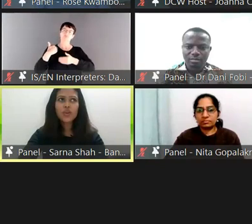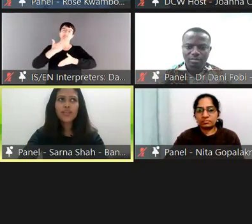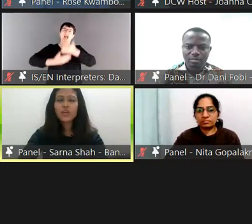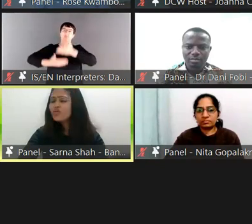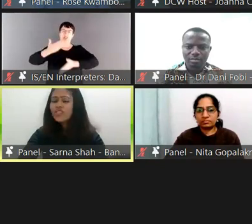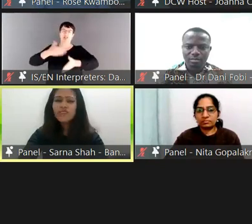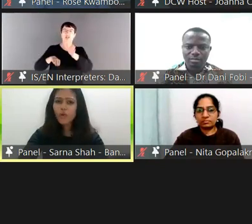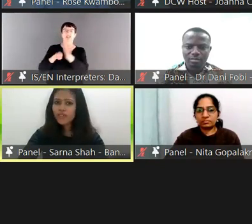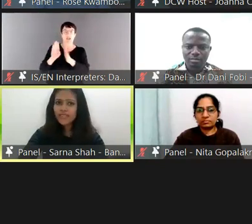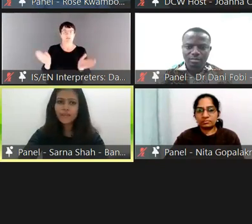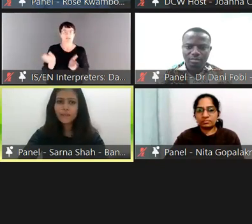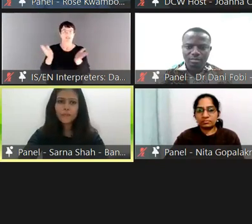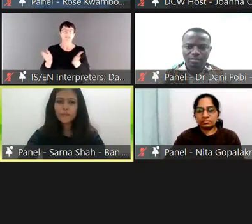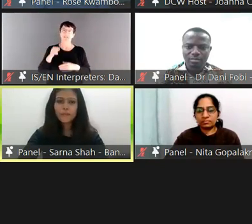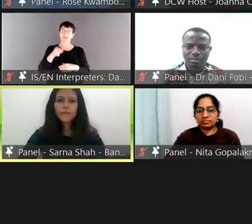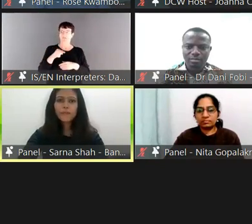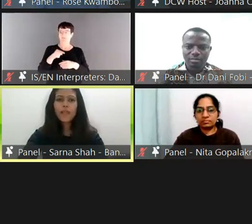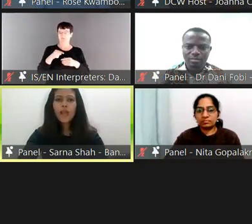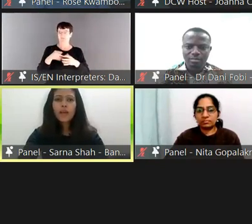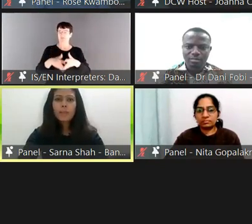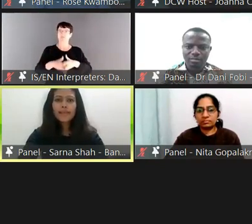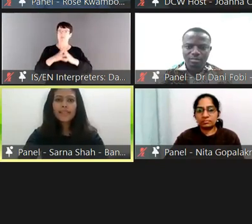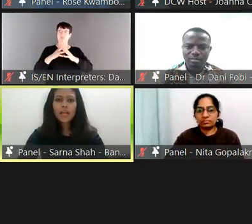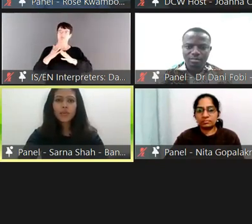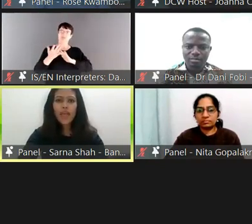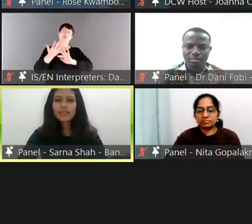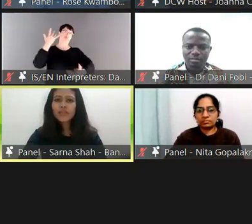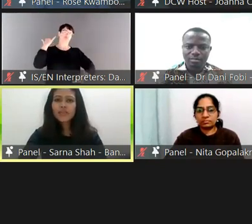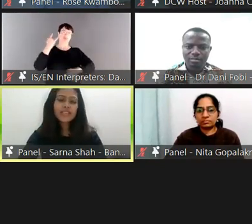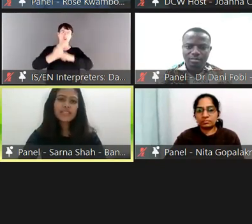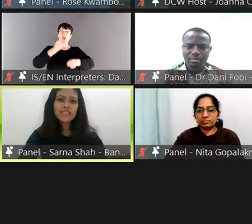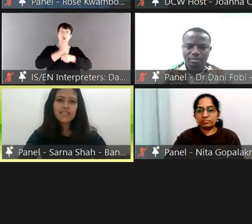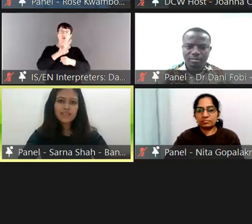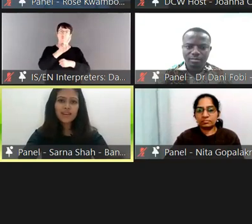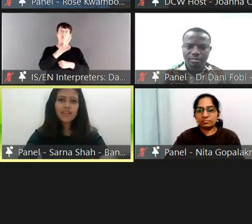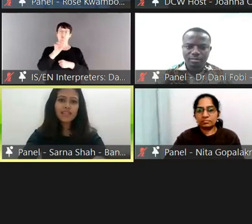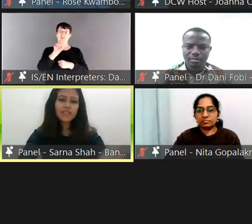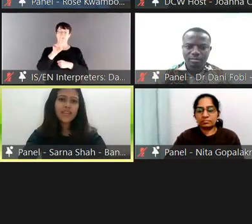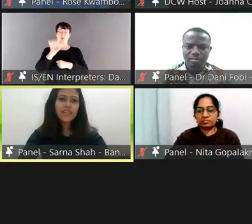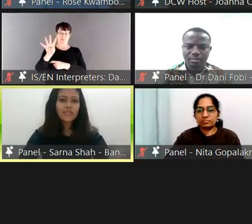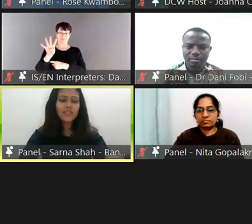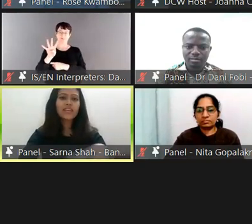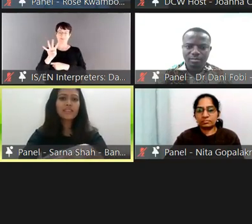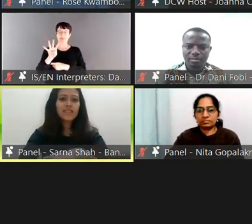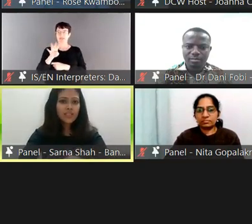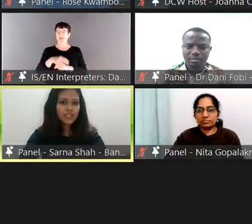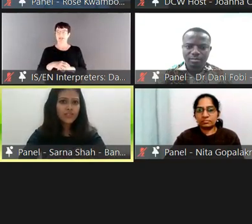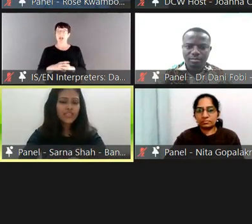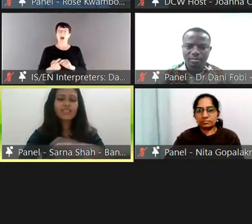in 2014. Back then, we had 3 city centers in 3